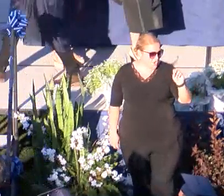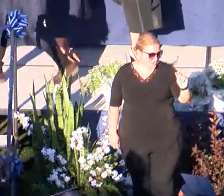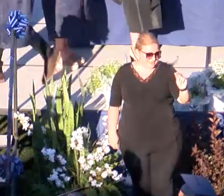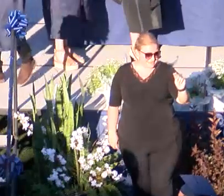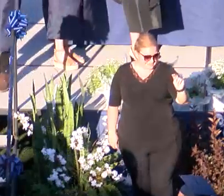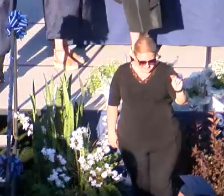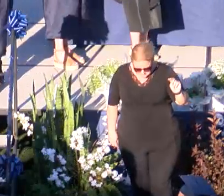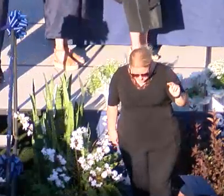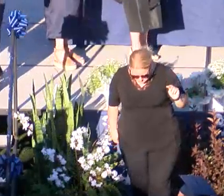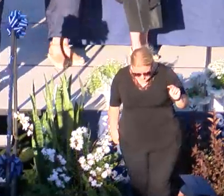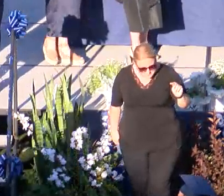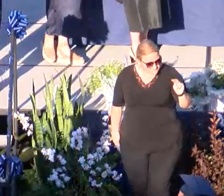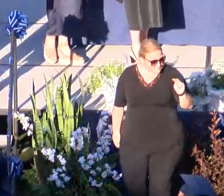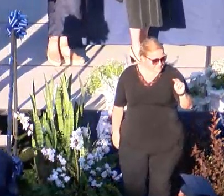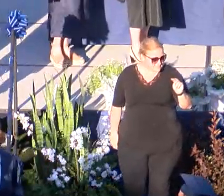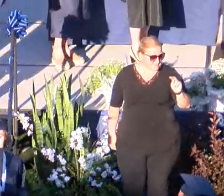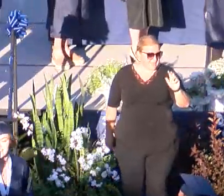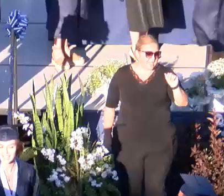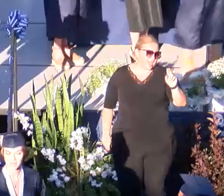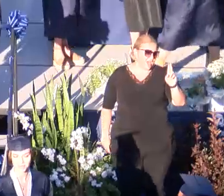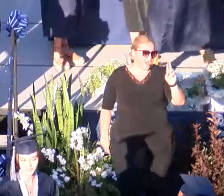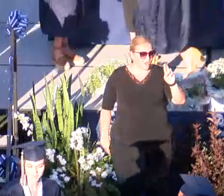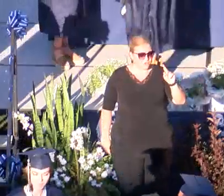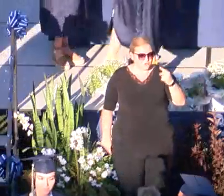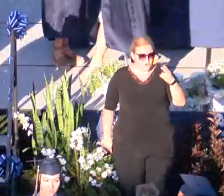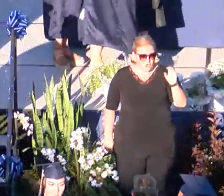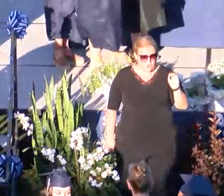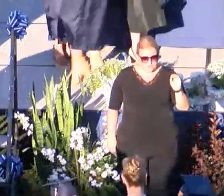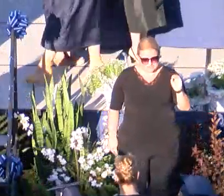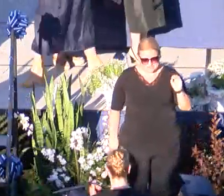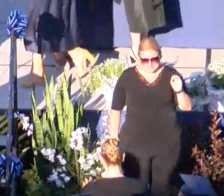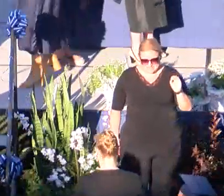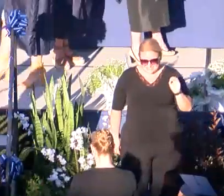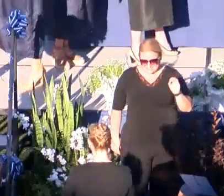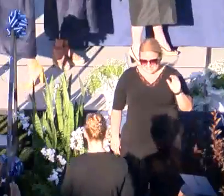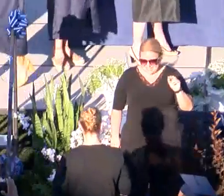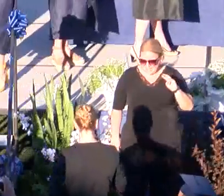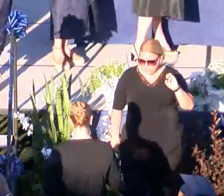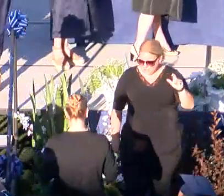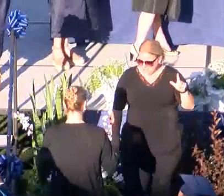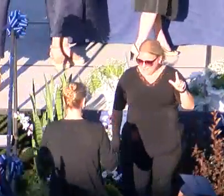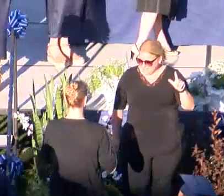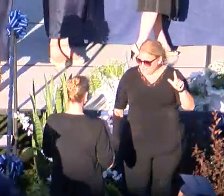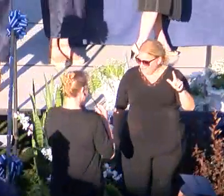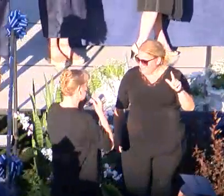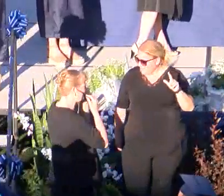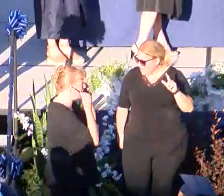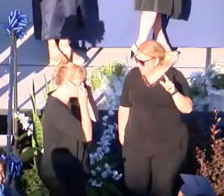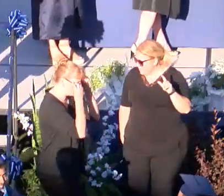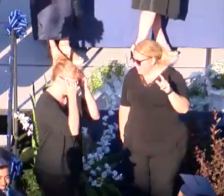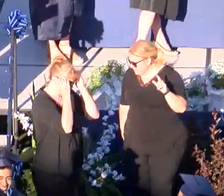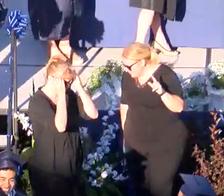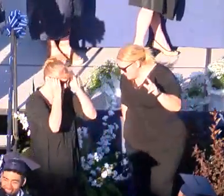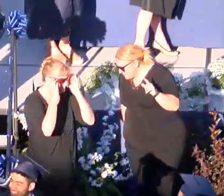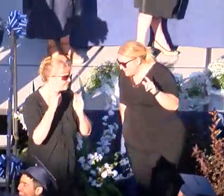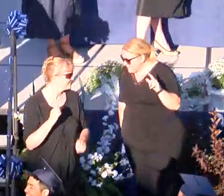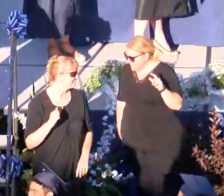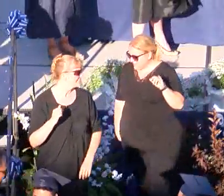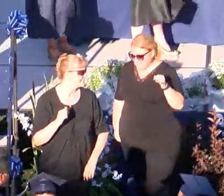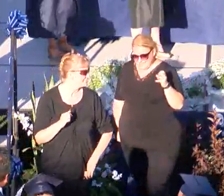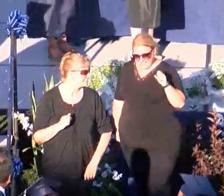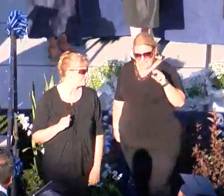Thompson. Arturo Verduzco. Ariel Rose Claiborne.